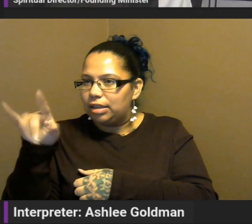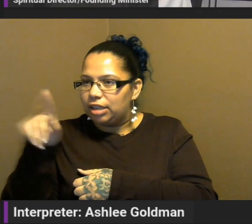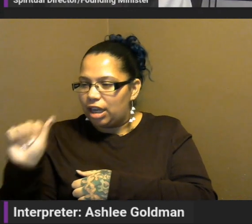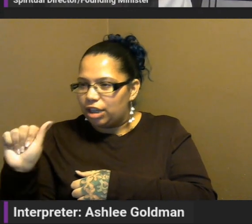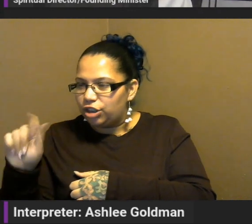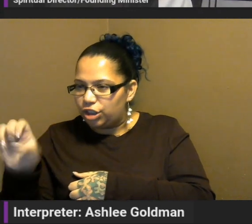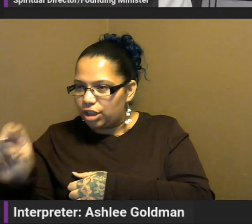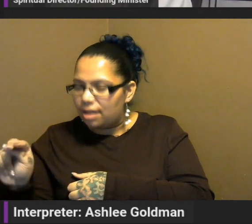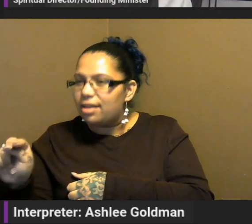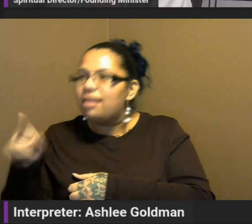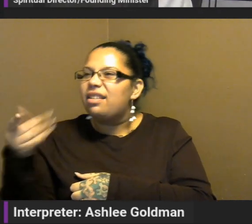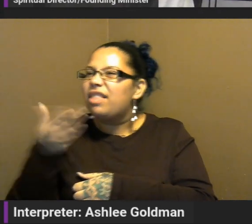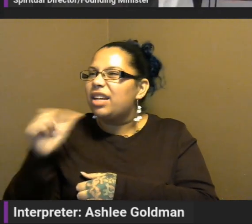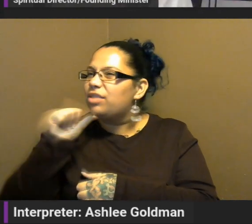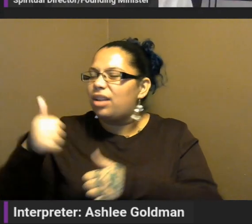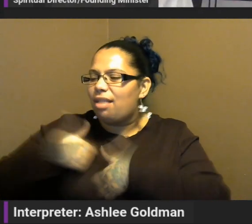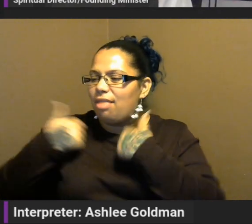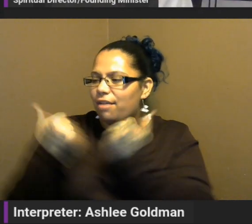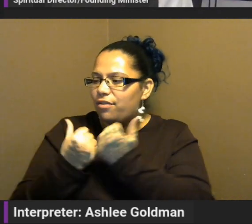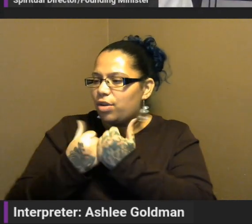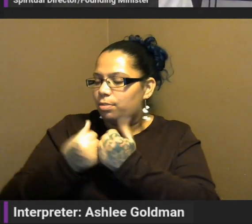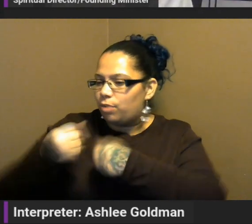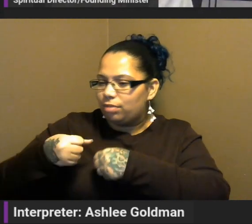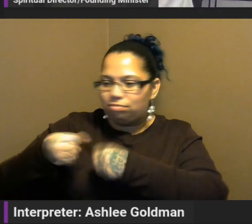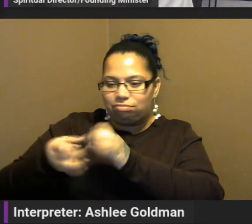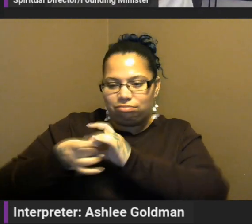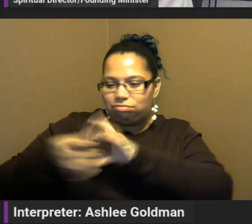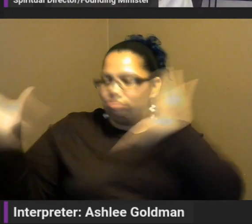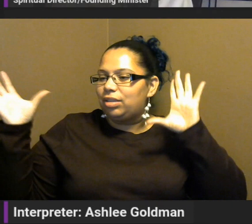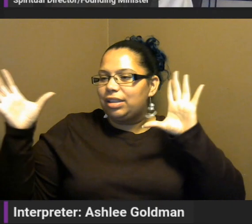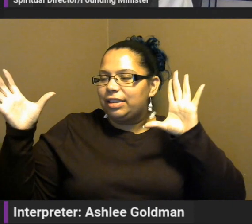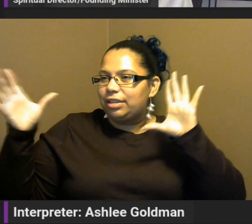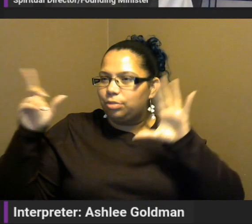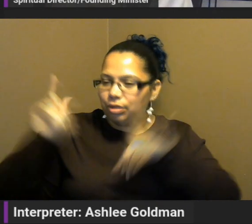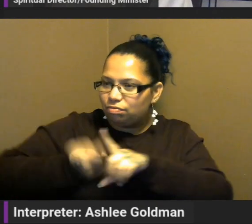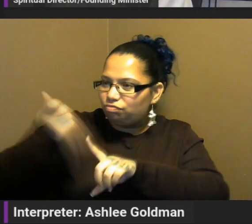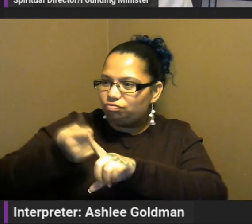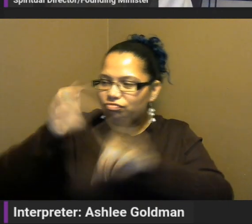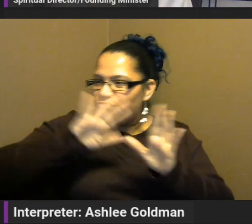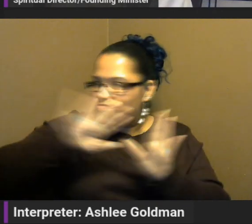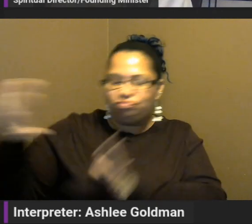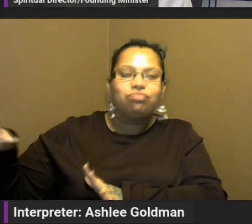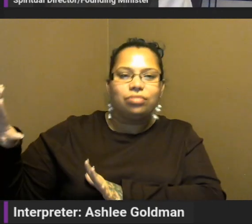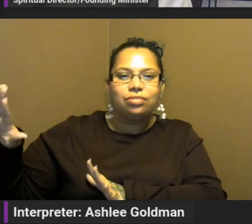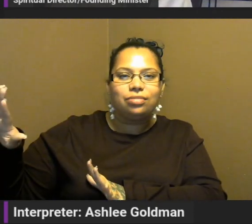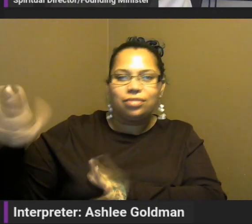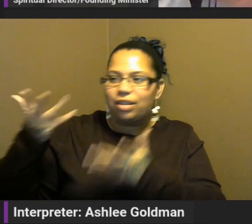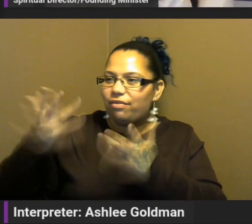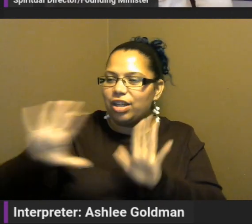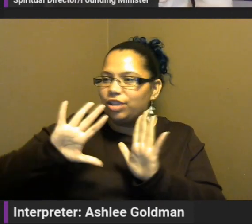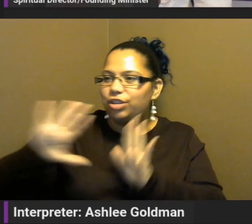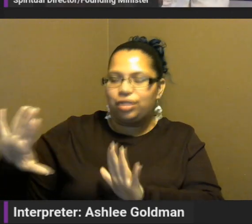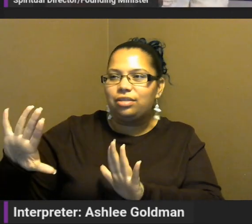affirming. We surrender, we release it, we let it be eradicated and removed. We are no longer in the 18th